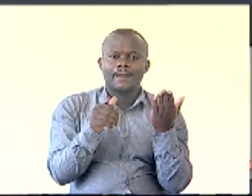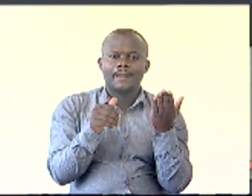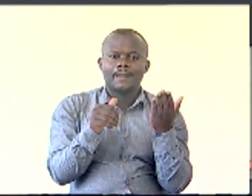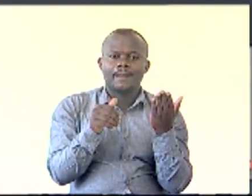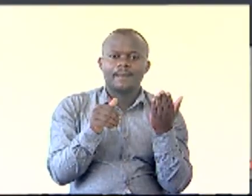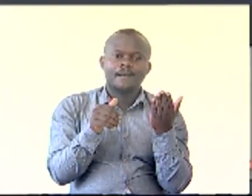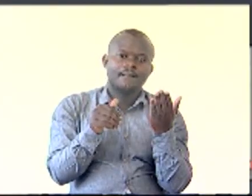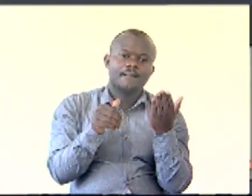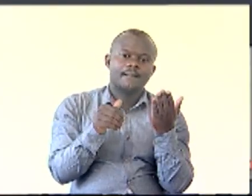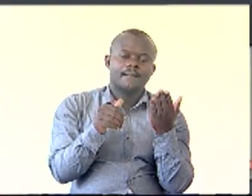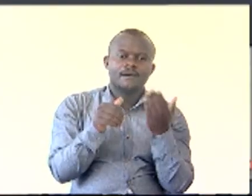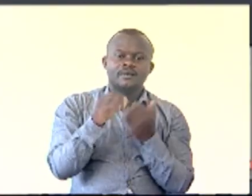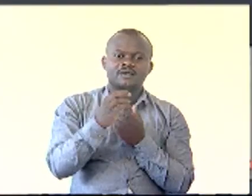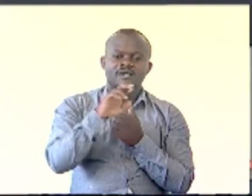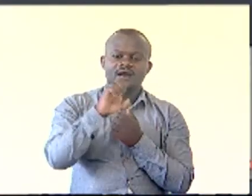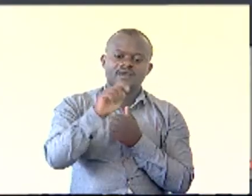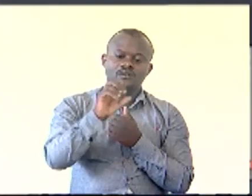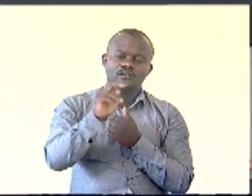skeleton is responsible for,